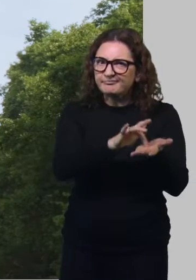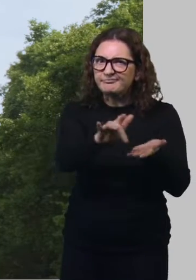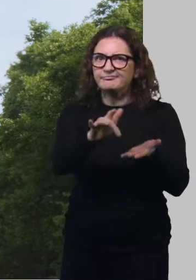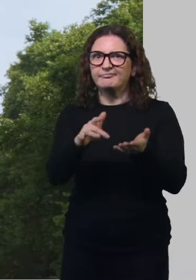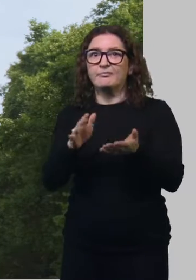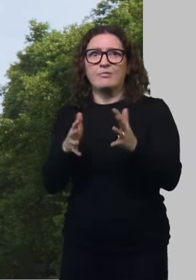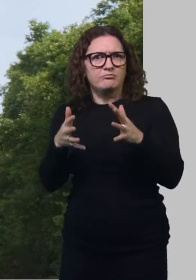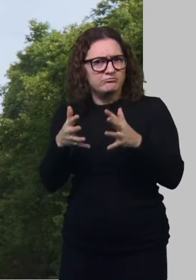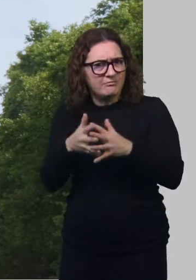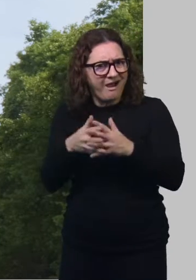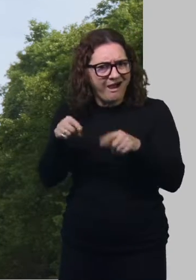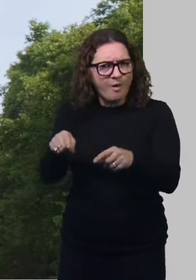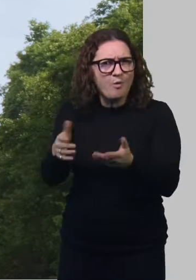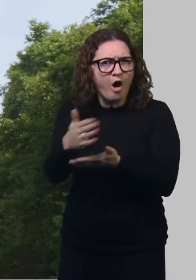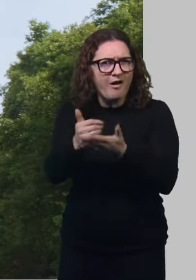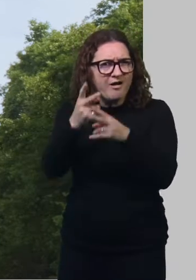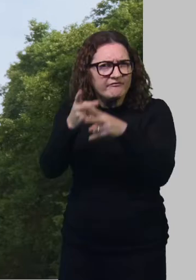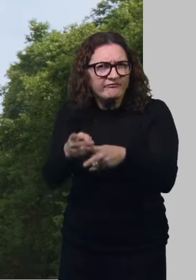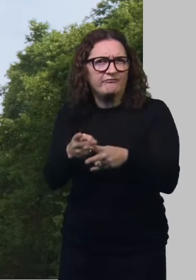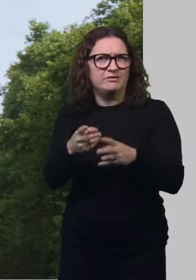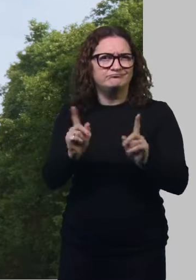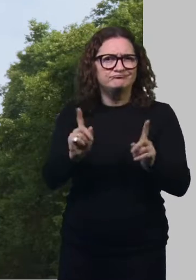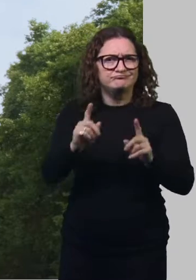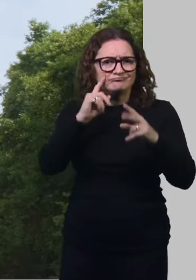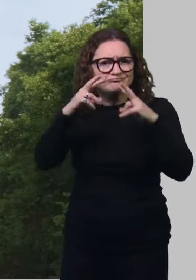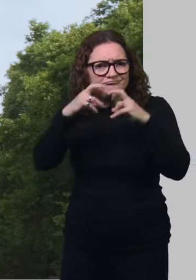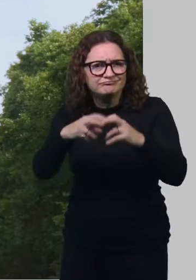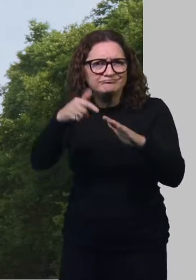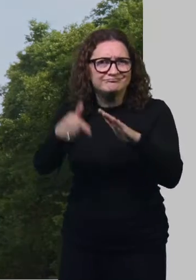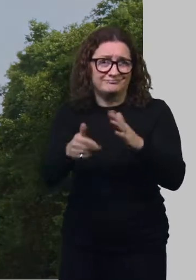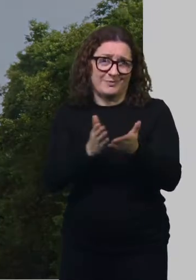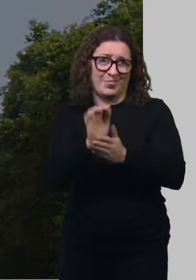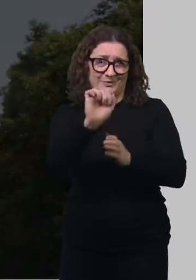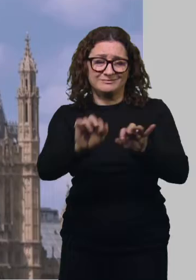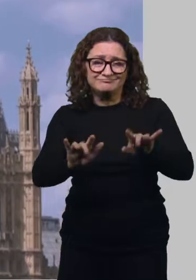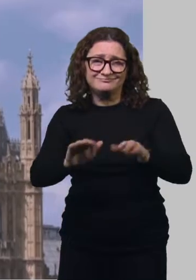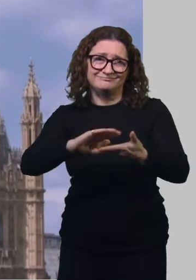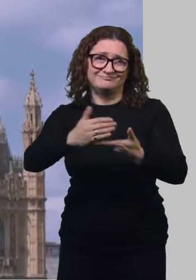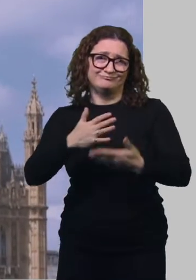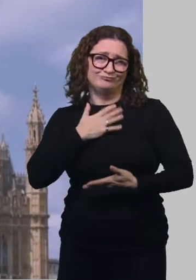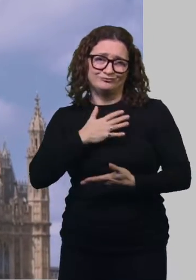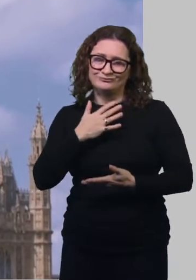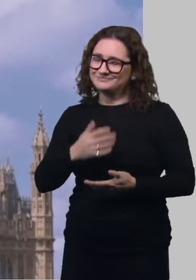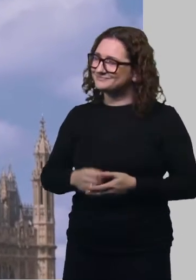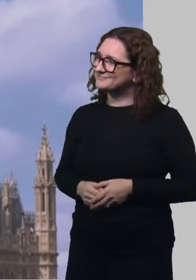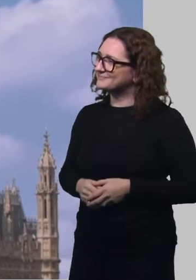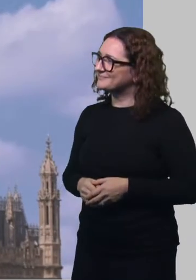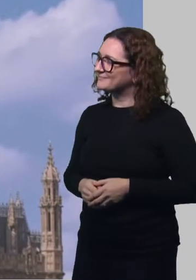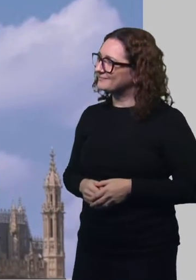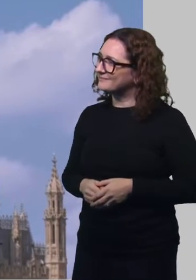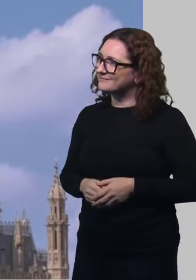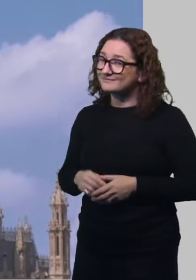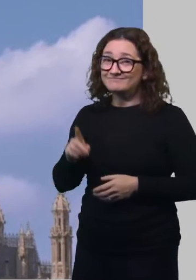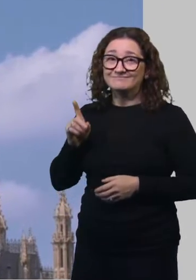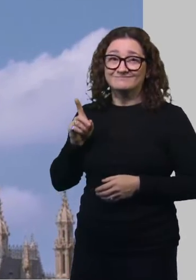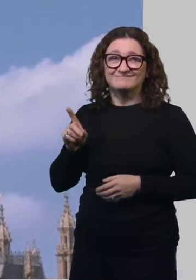how you can find out more about our historic collections from the comfort of your own laptop or phone. The Parliamentary Archives are the